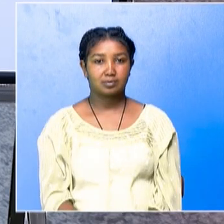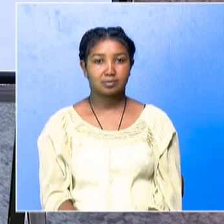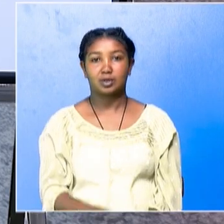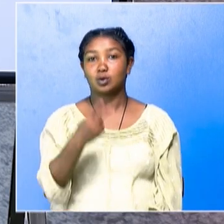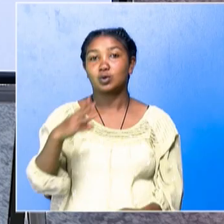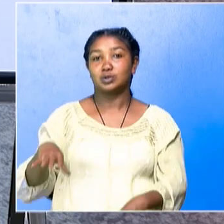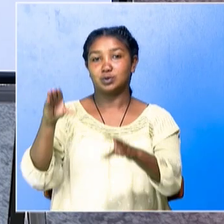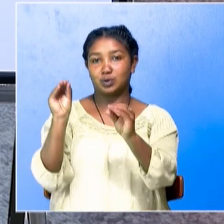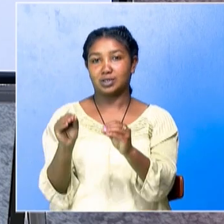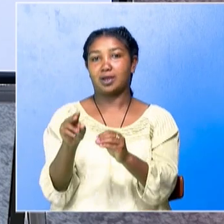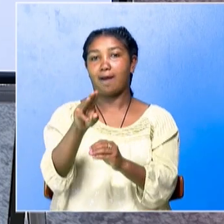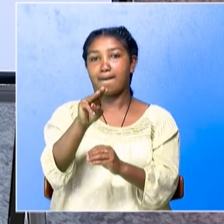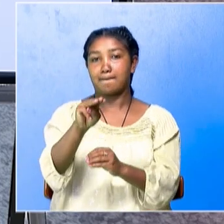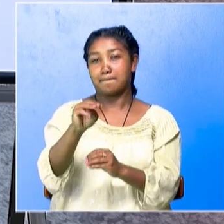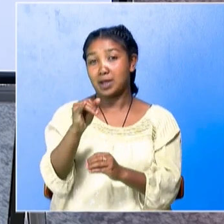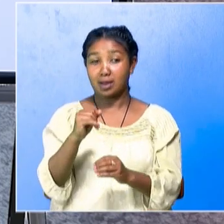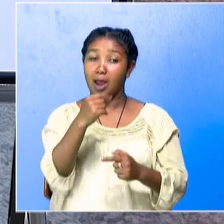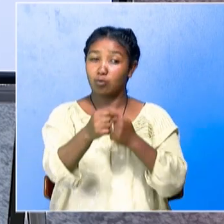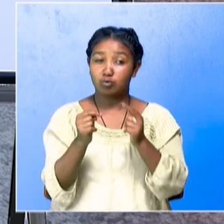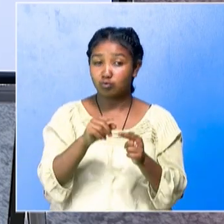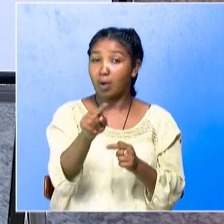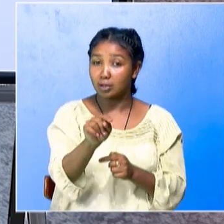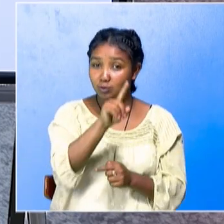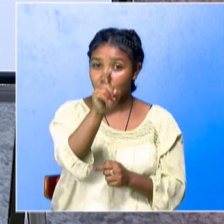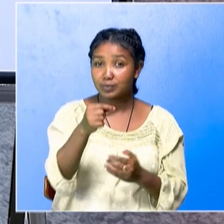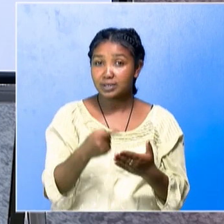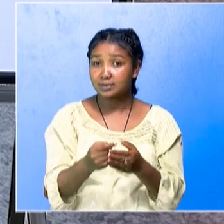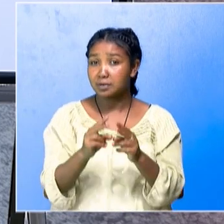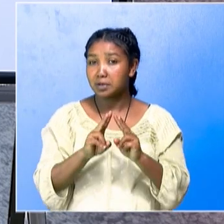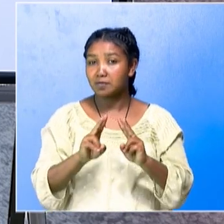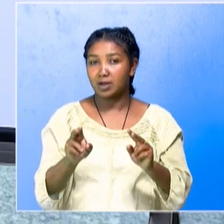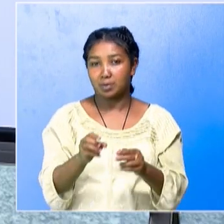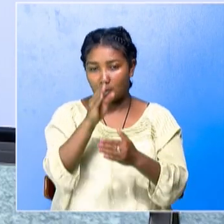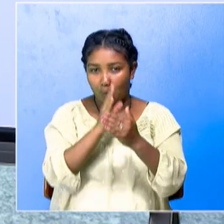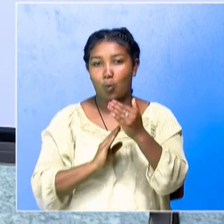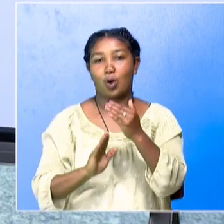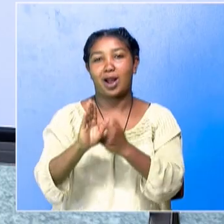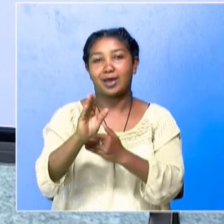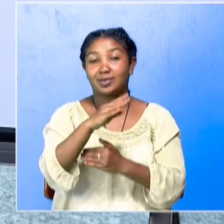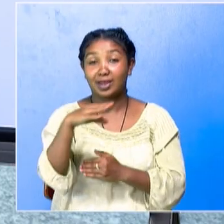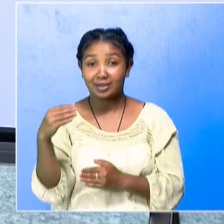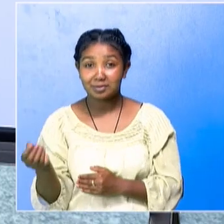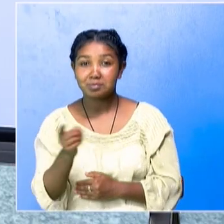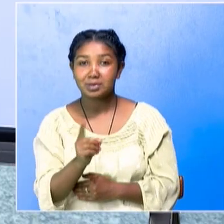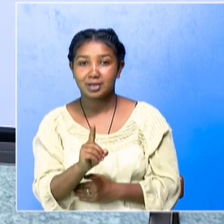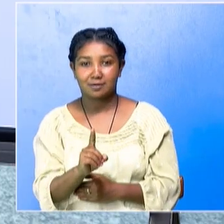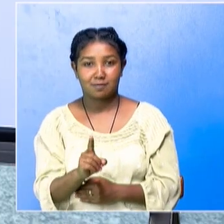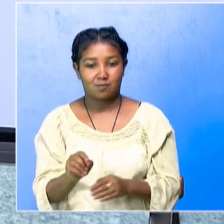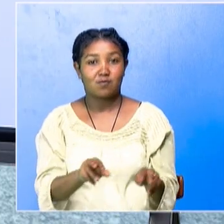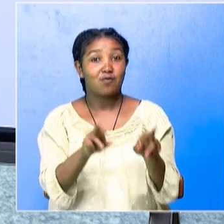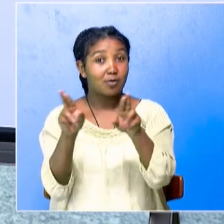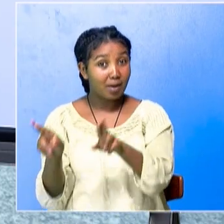Look, students, may I go to bathroom is a very polite and also